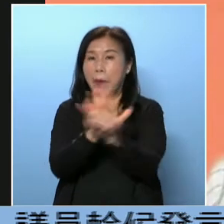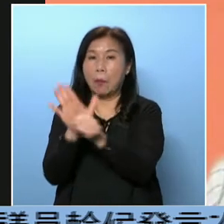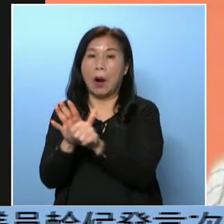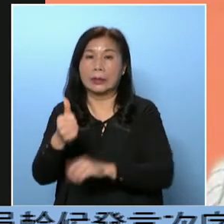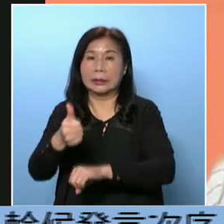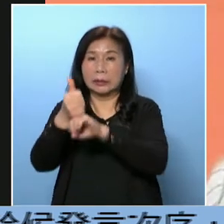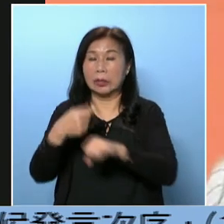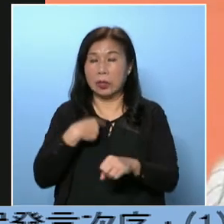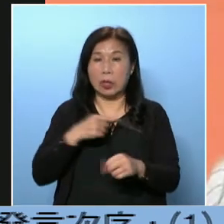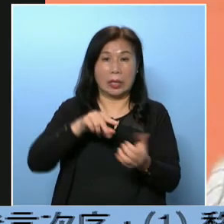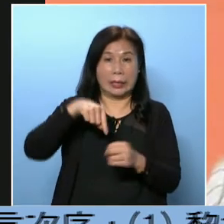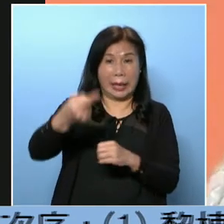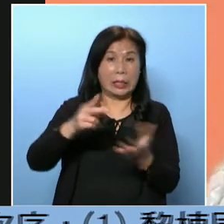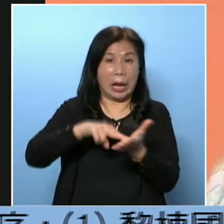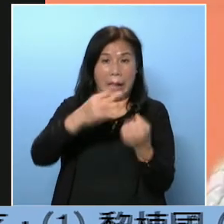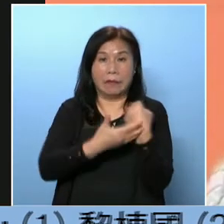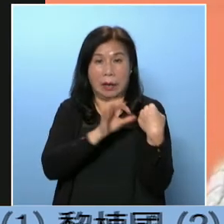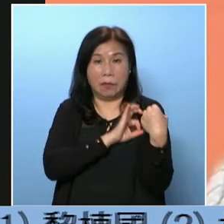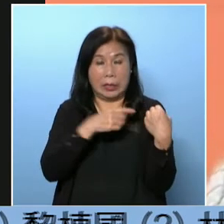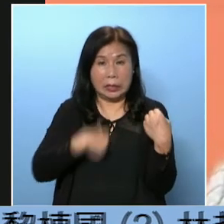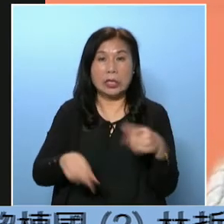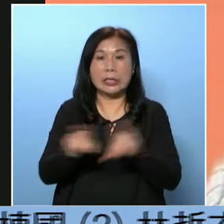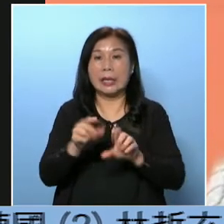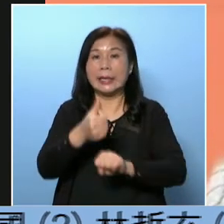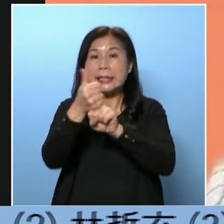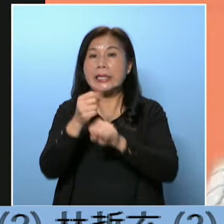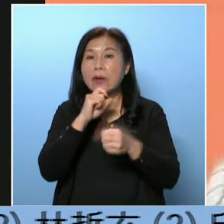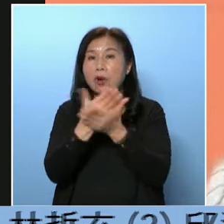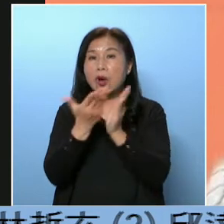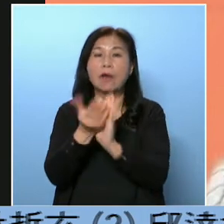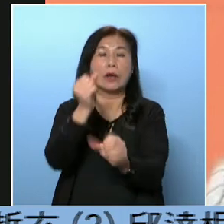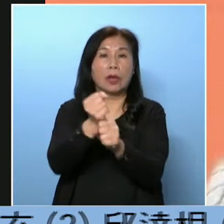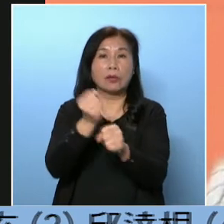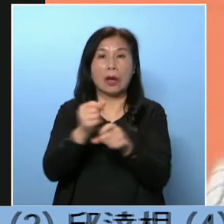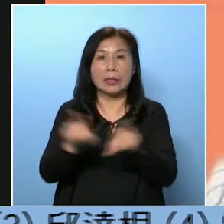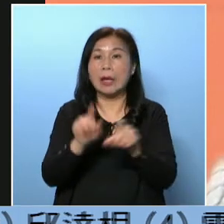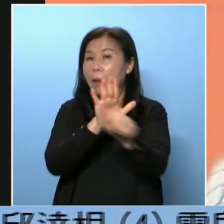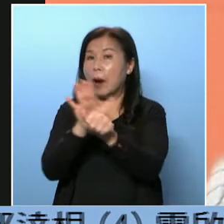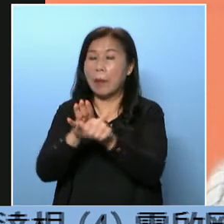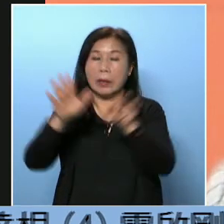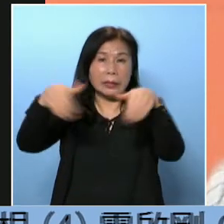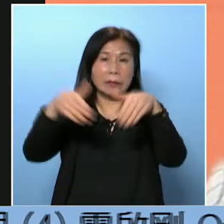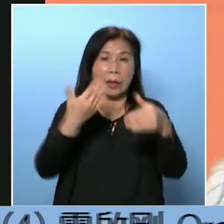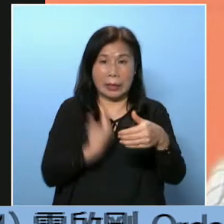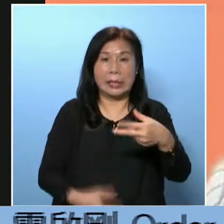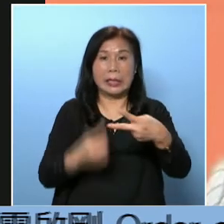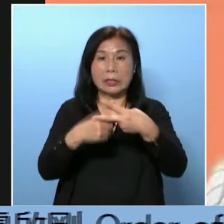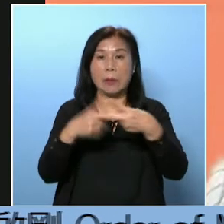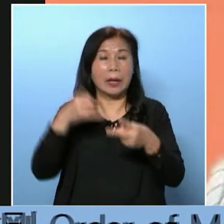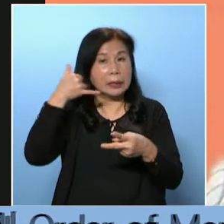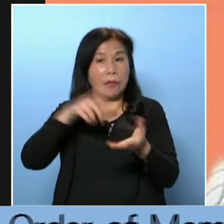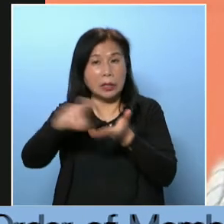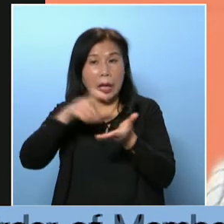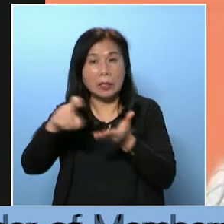If necessary, I believe that me and my lecture colleagues are very happy to support this work and help to recruit